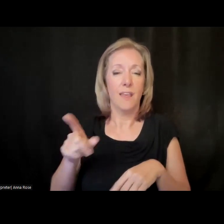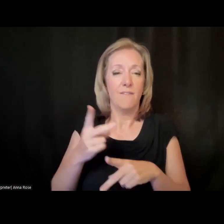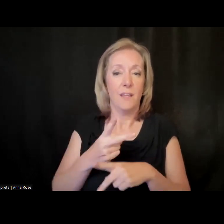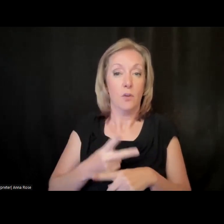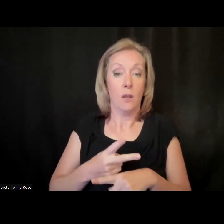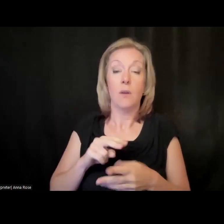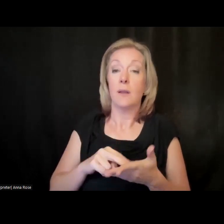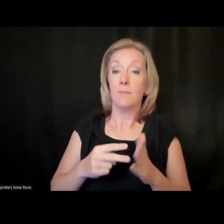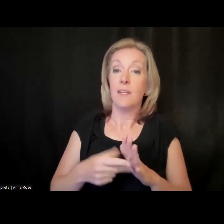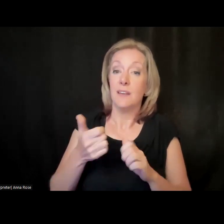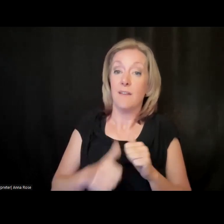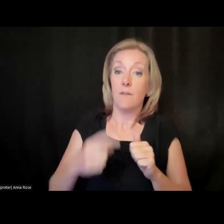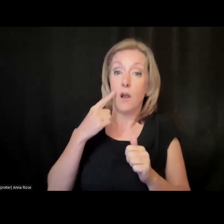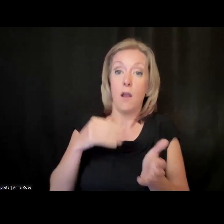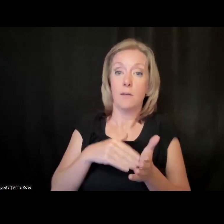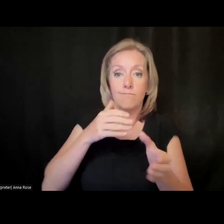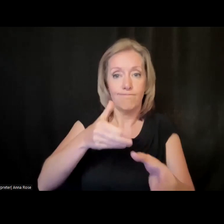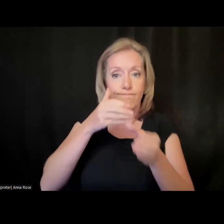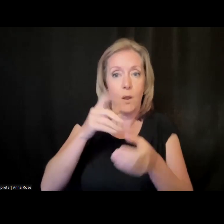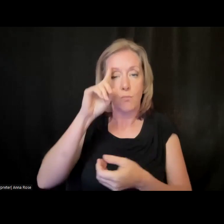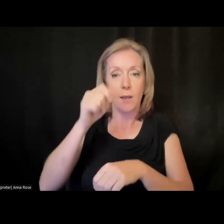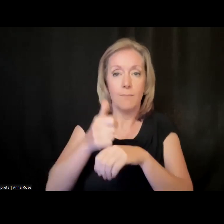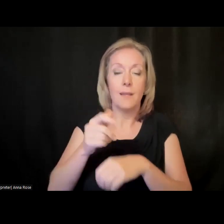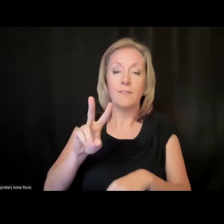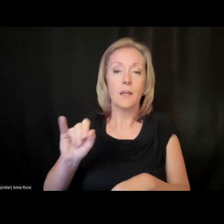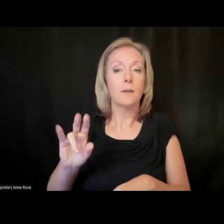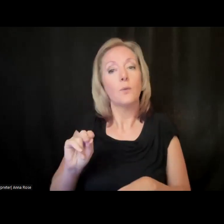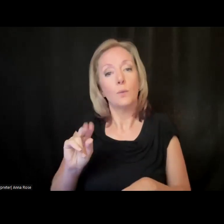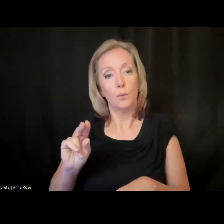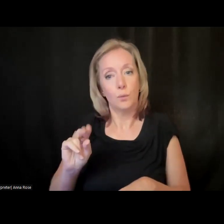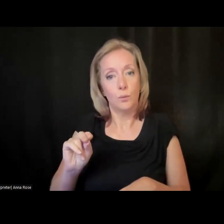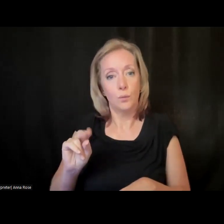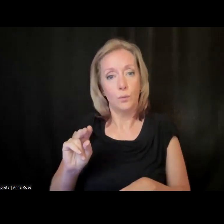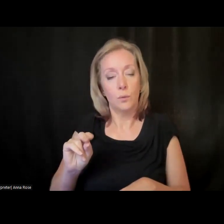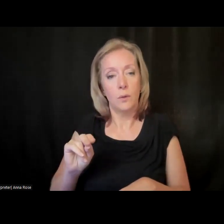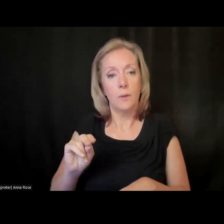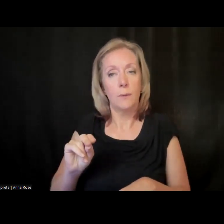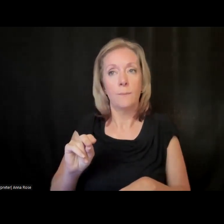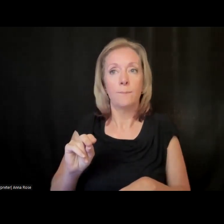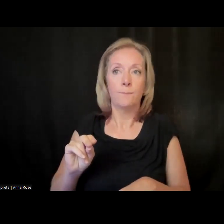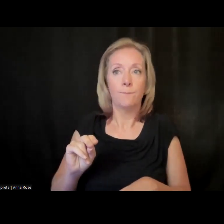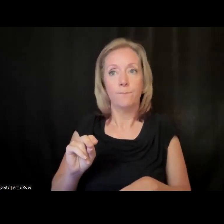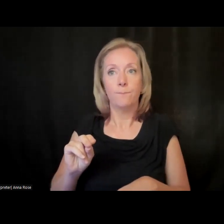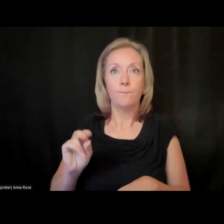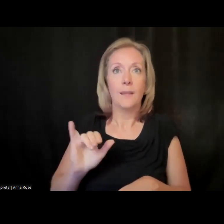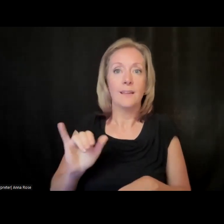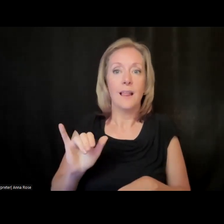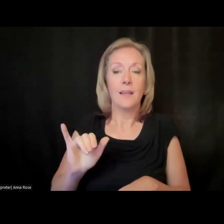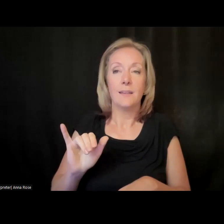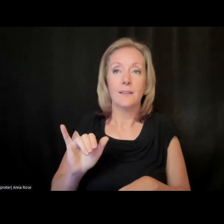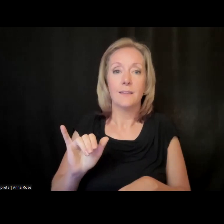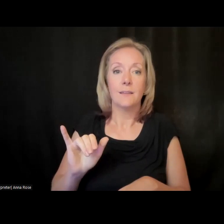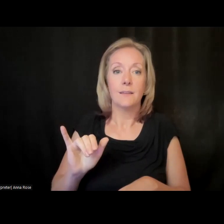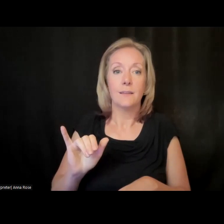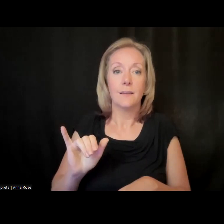mean every ophthalmologist understands brain-based visual impairment? Absolutely not. So it's kind of like safety in numbers,